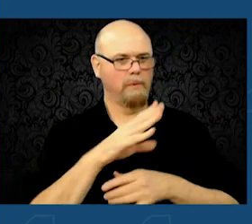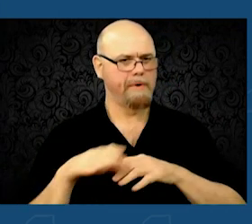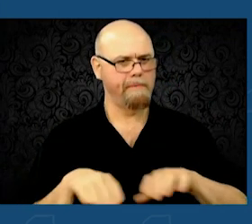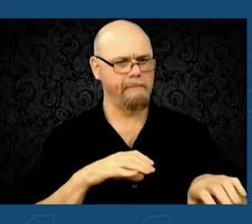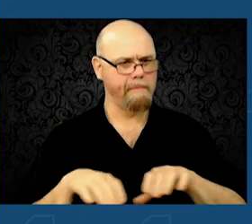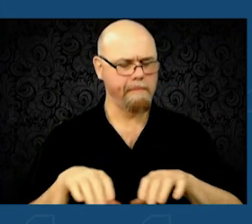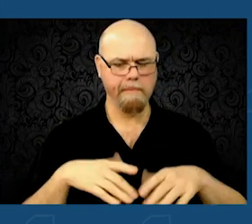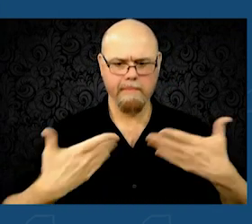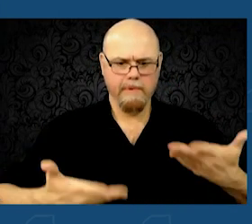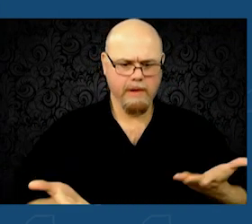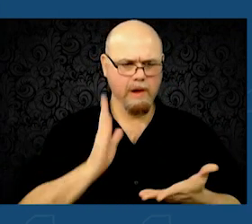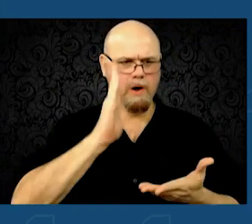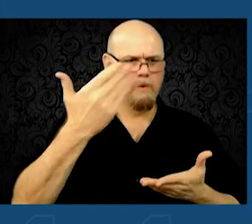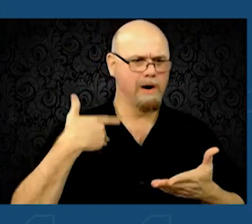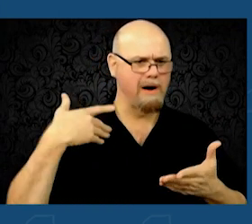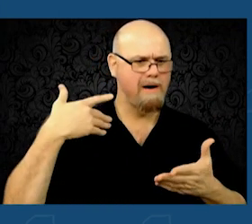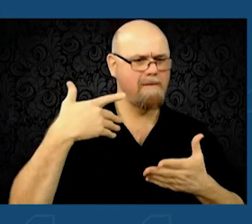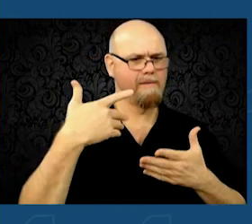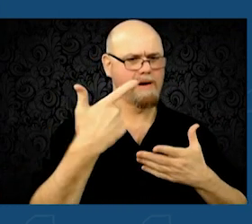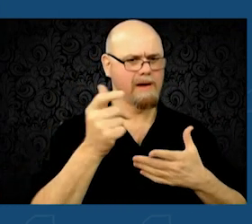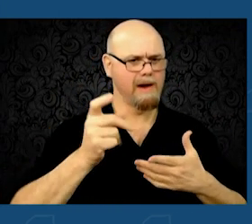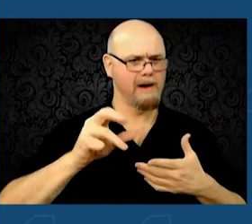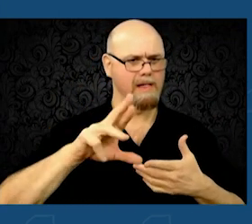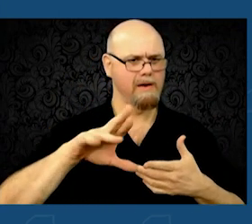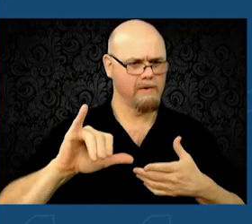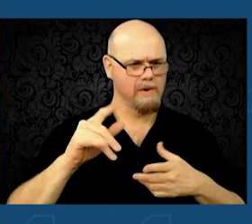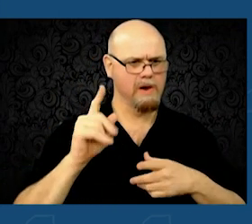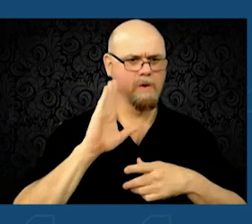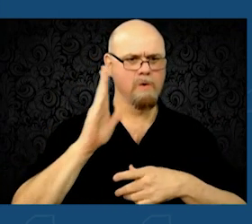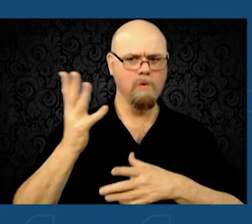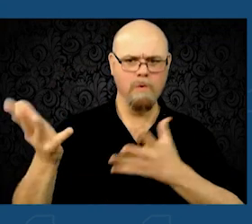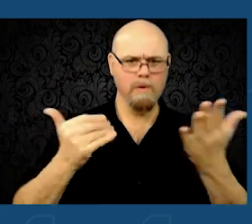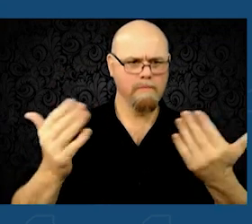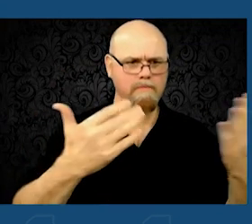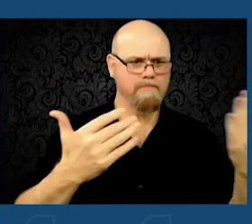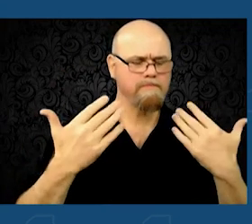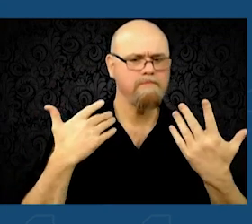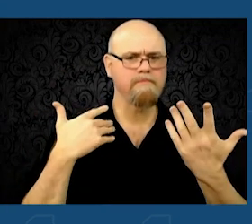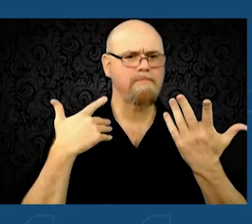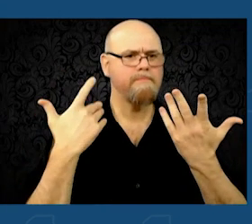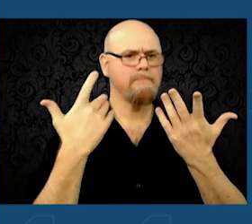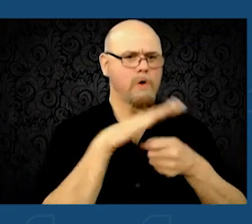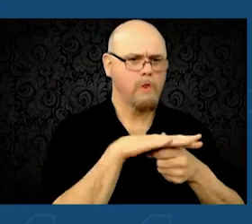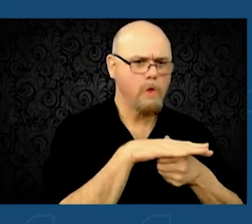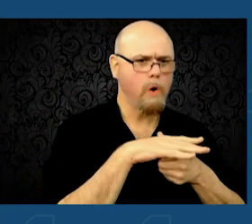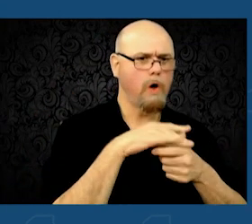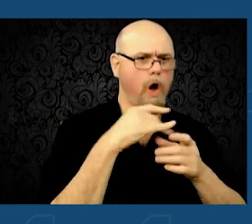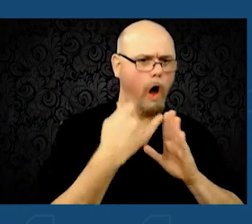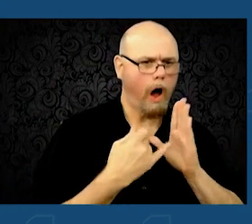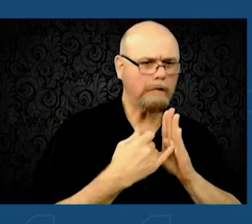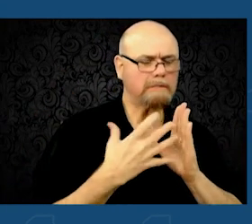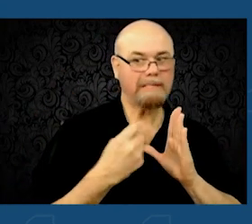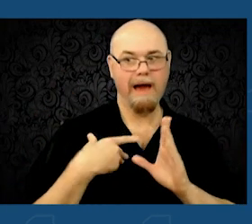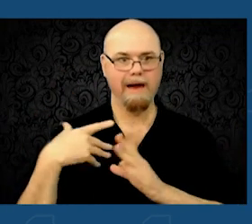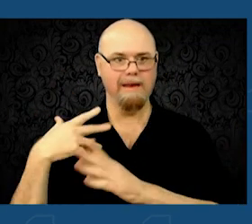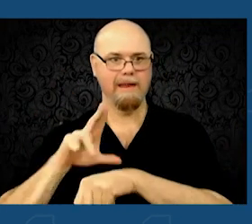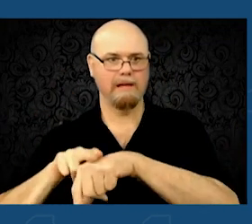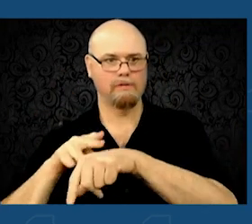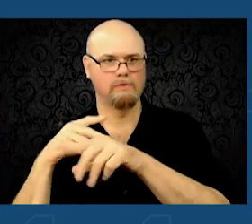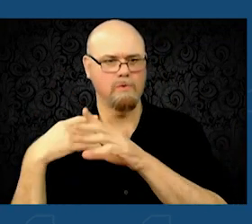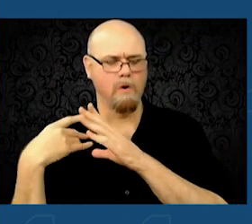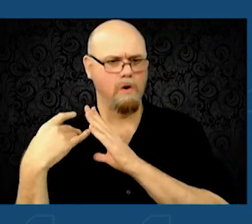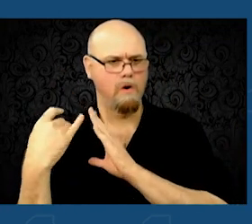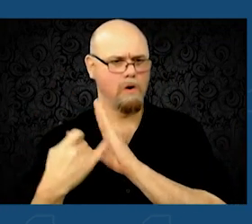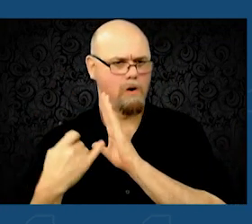feature works by local and national artists, and that speaker series and community panels will take center stage. I spoke